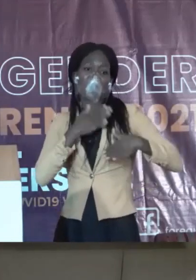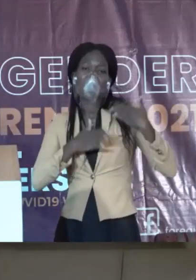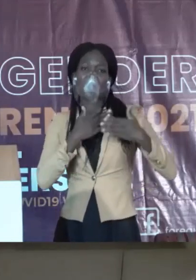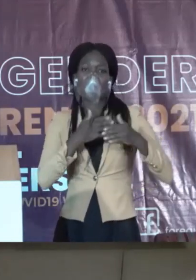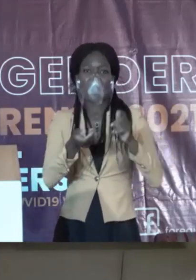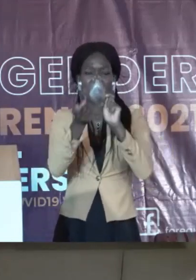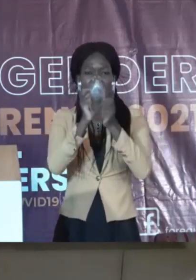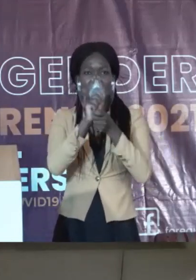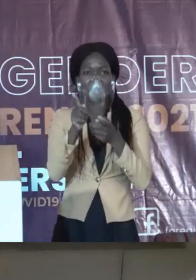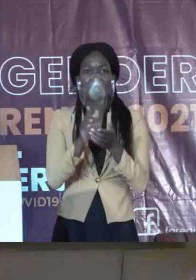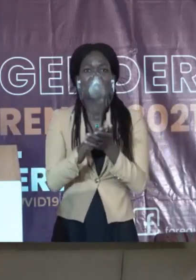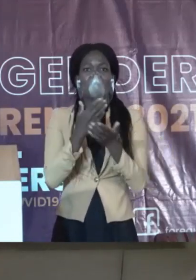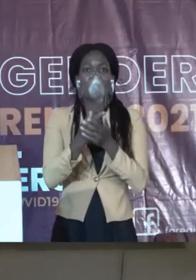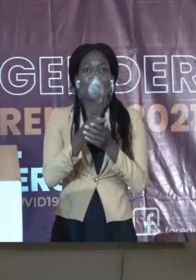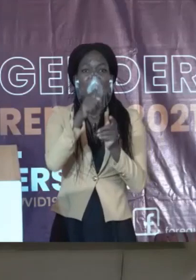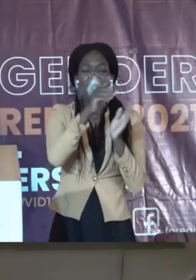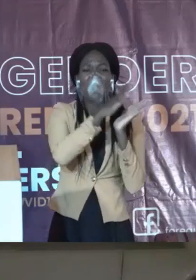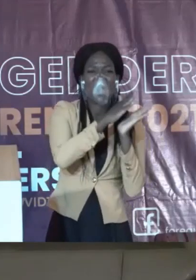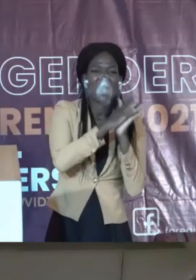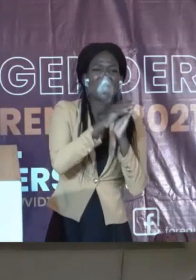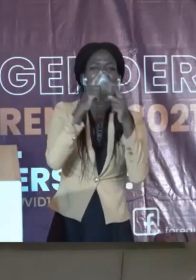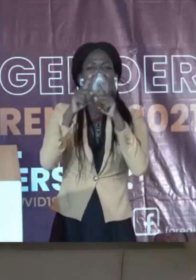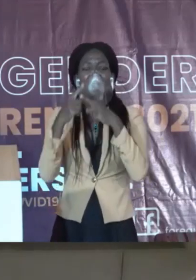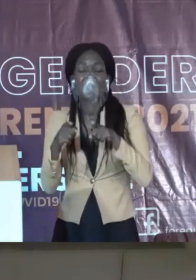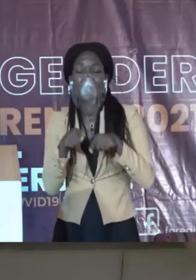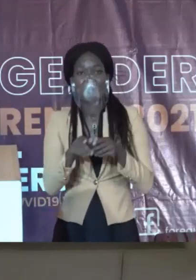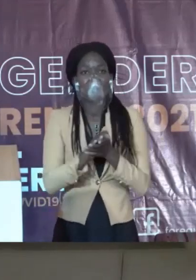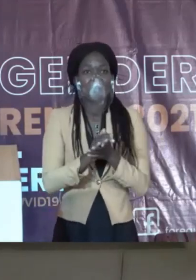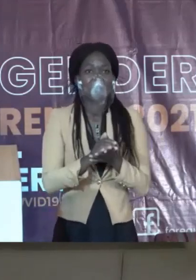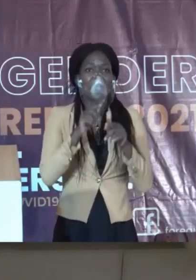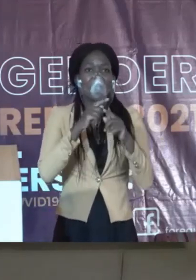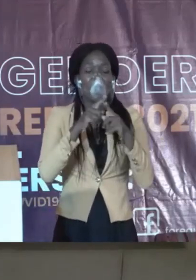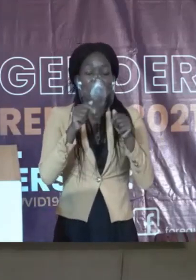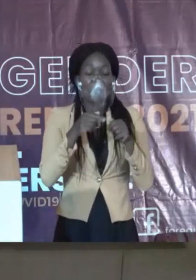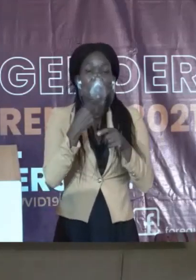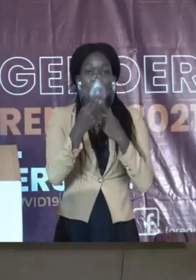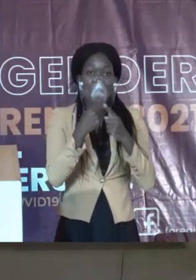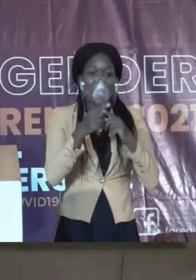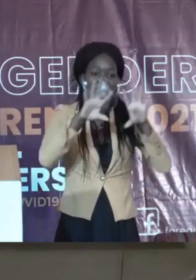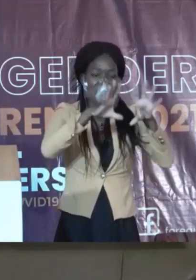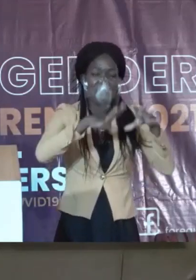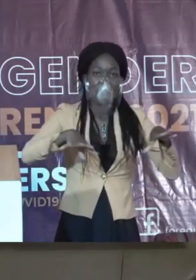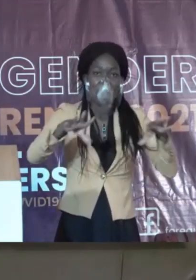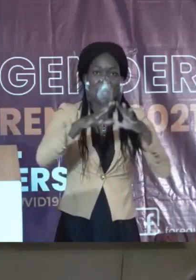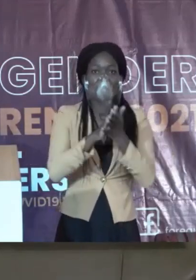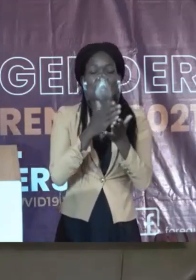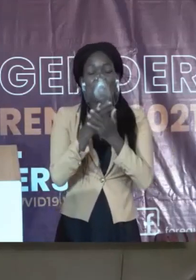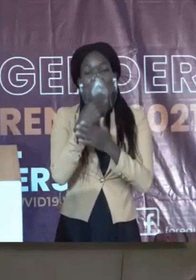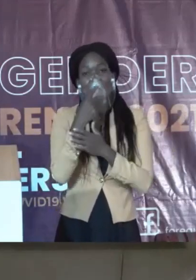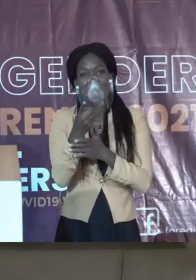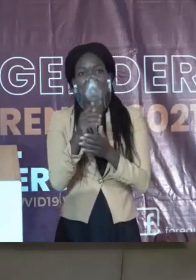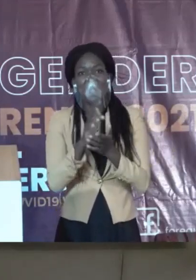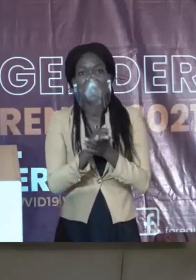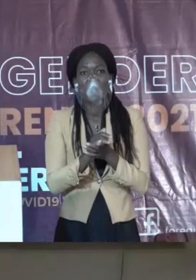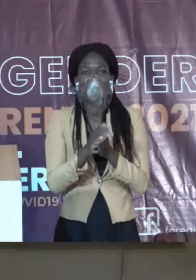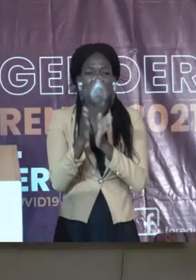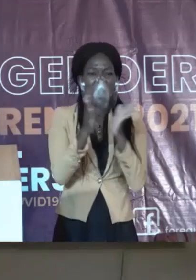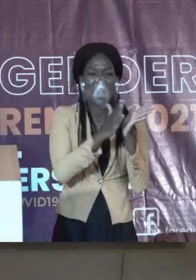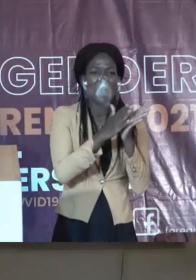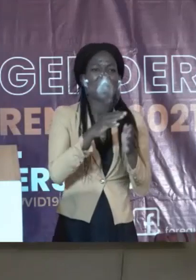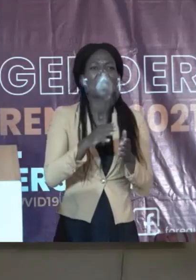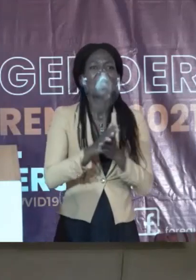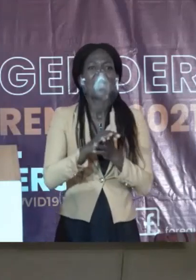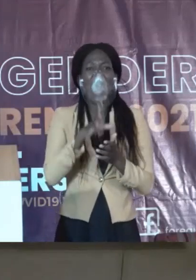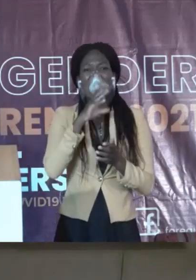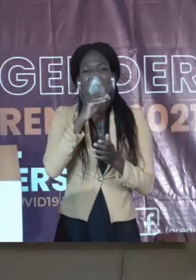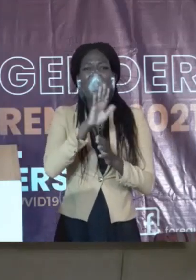values which is different to our norms, but we are a product of our environment. And when we speak and think about patriarchy, I've often heard it said